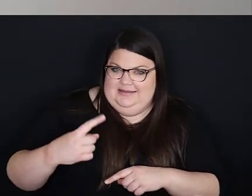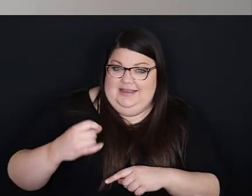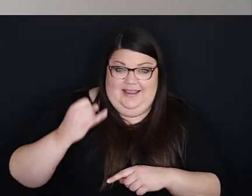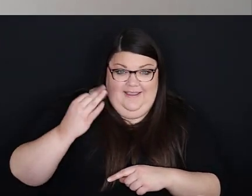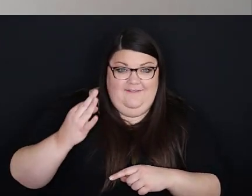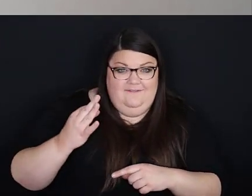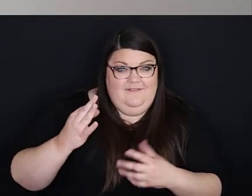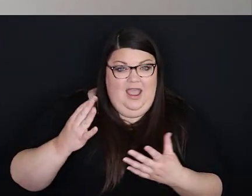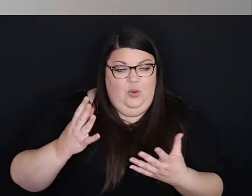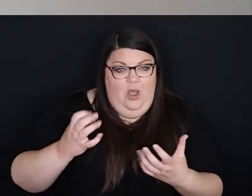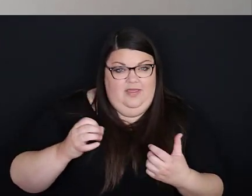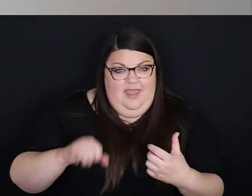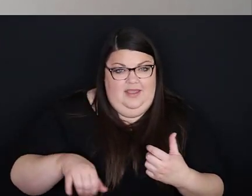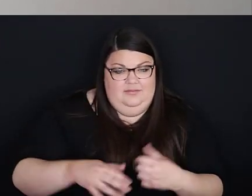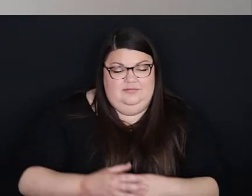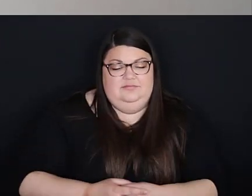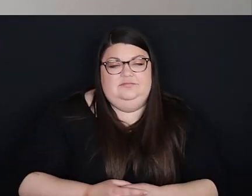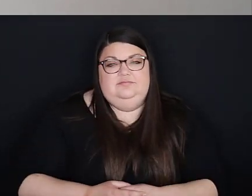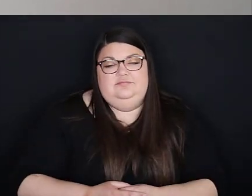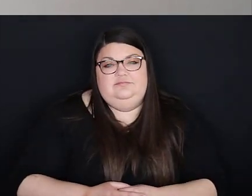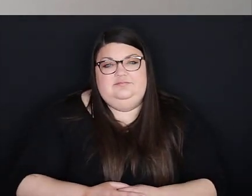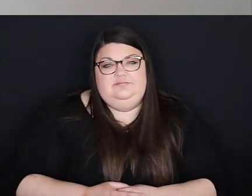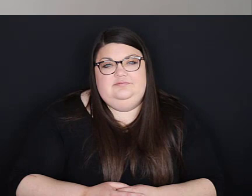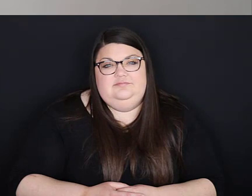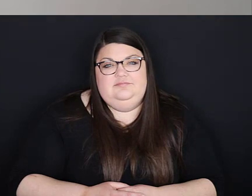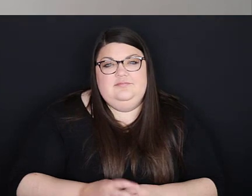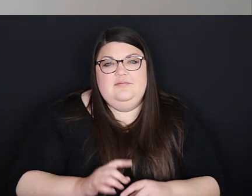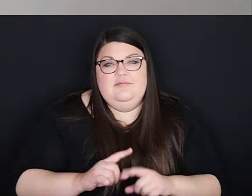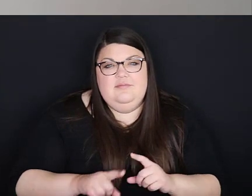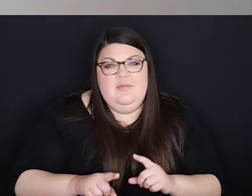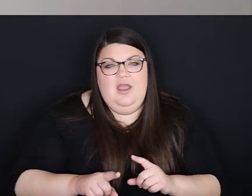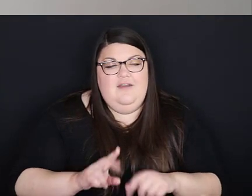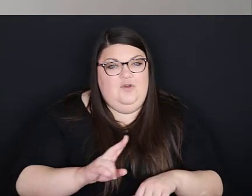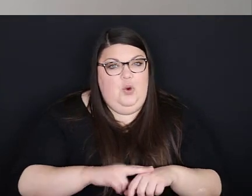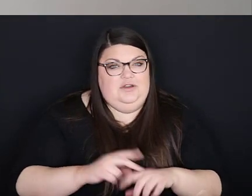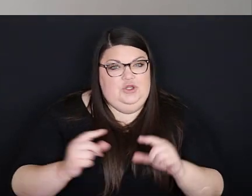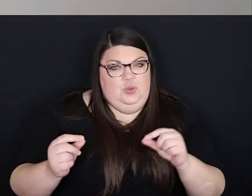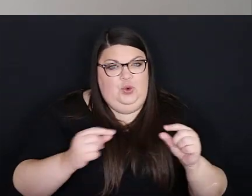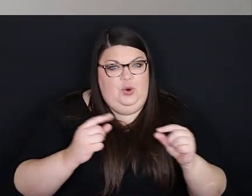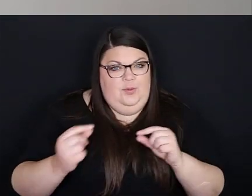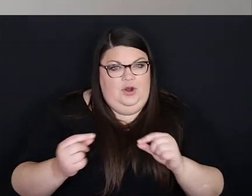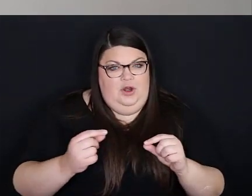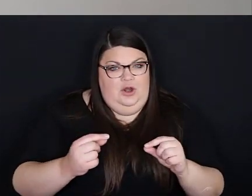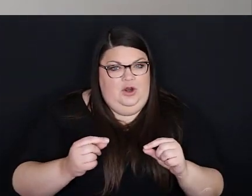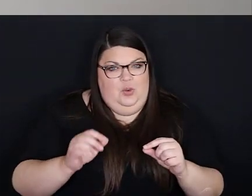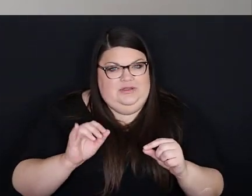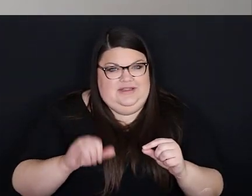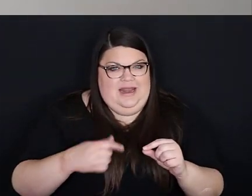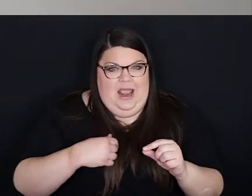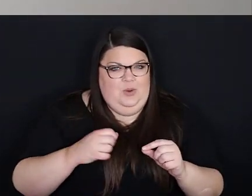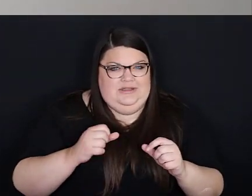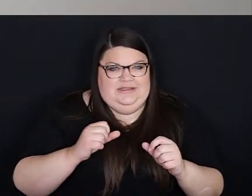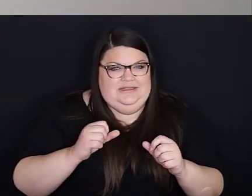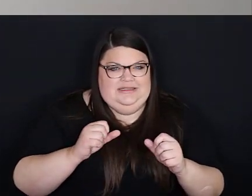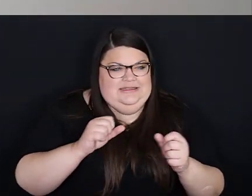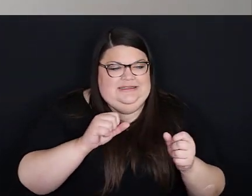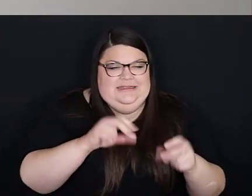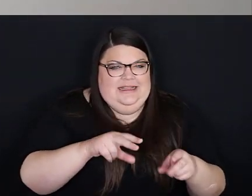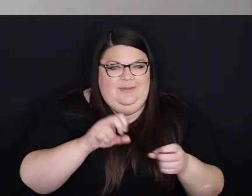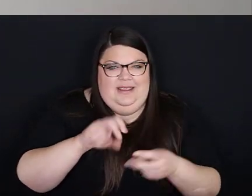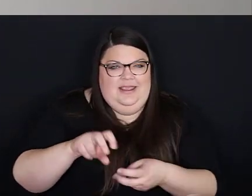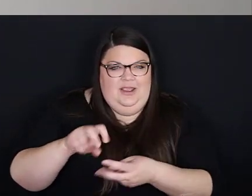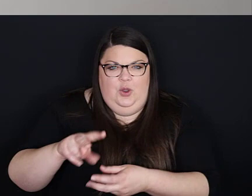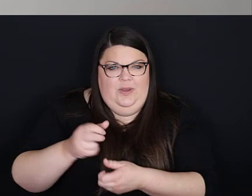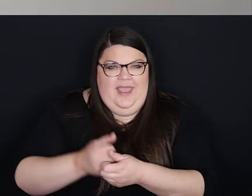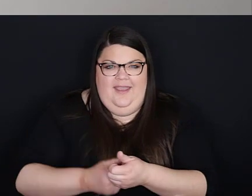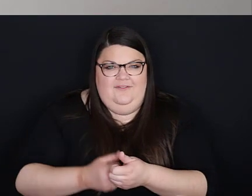I would want that. And so, but of course, the rumor went around that I was sleeping with every